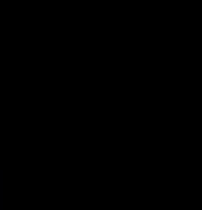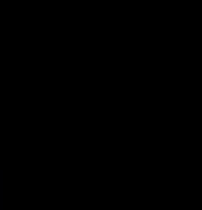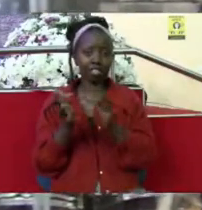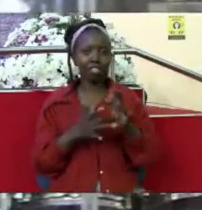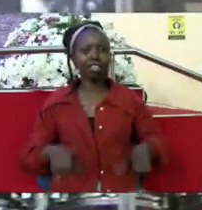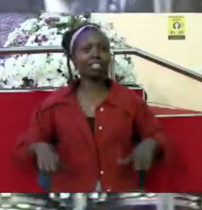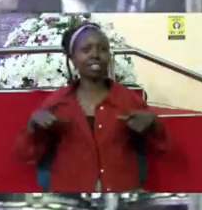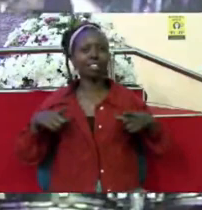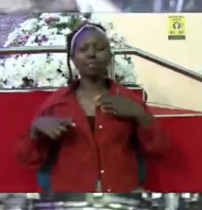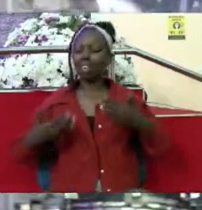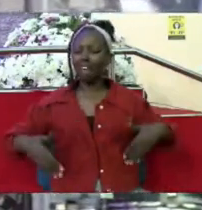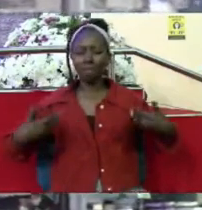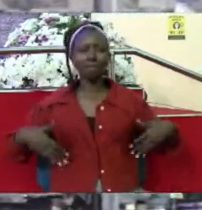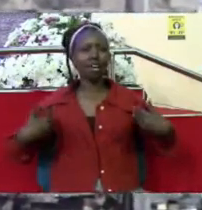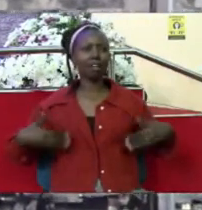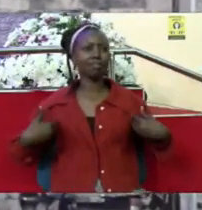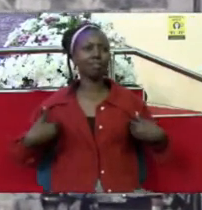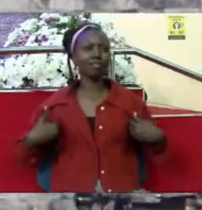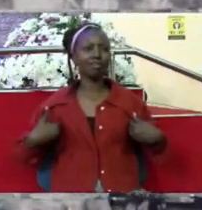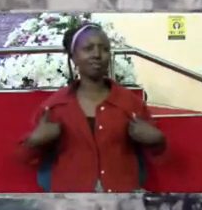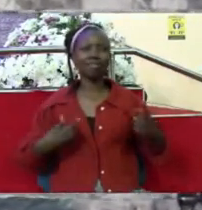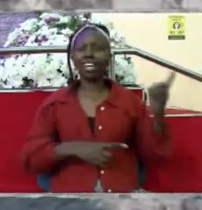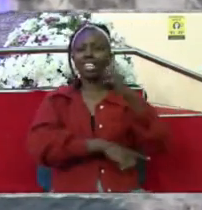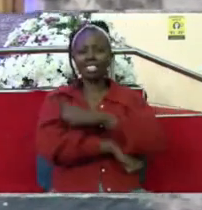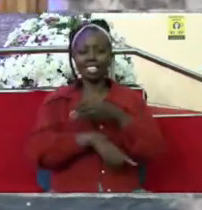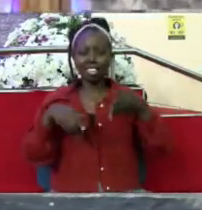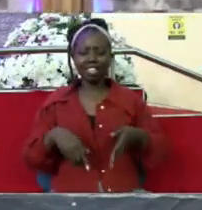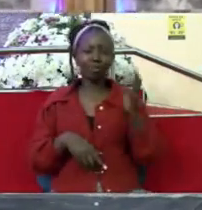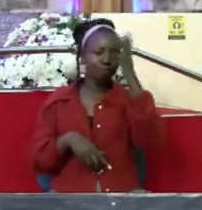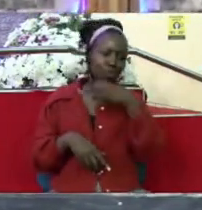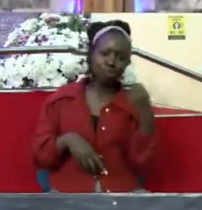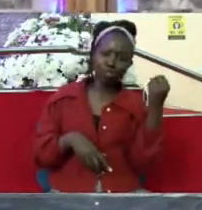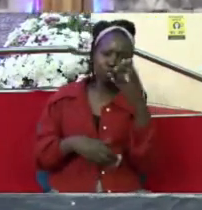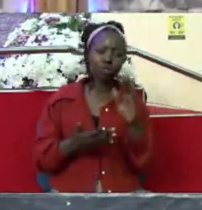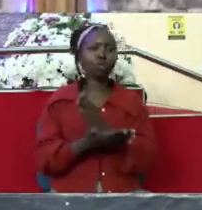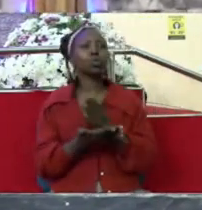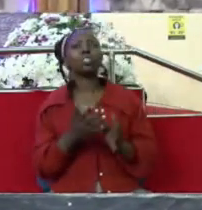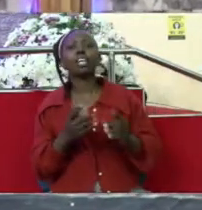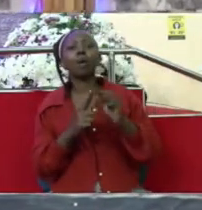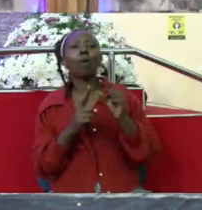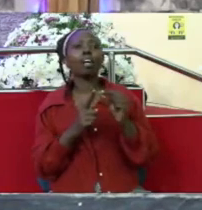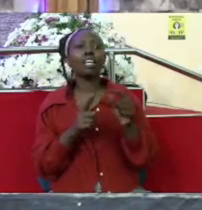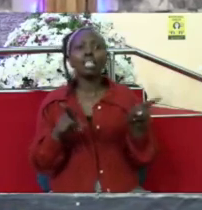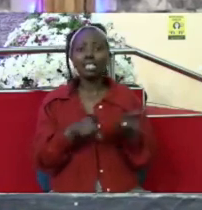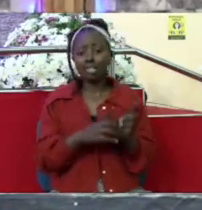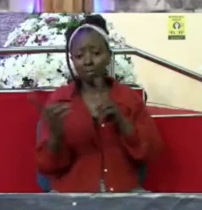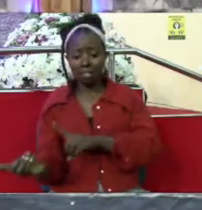I'm so excited. What a day to come and share God's word. When we are also dedicating children.